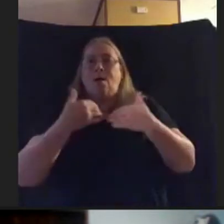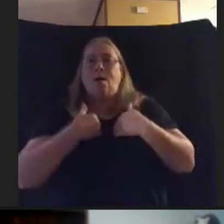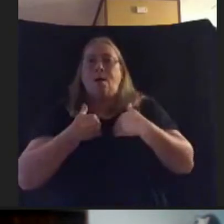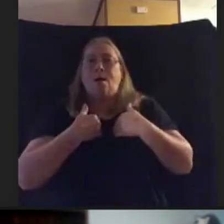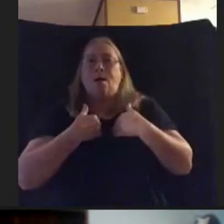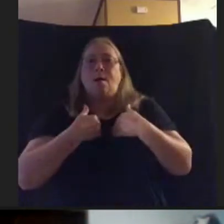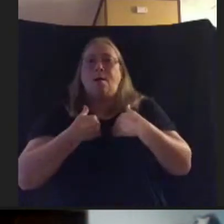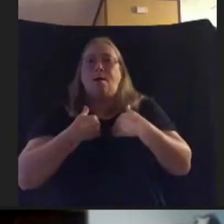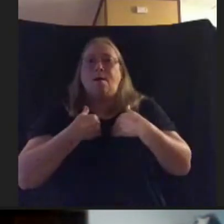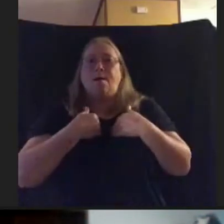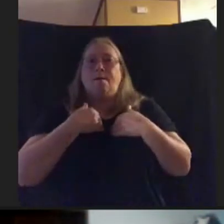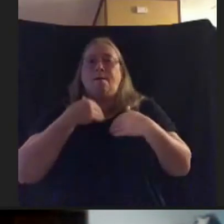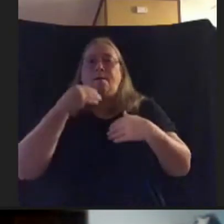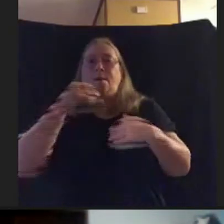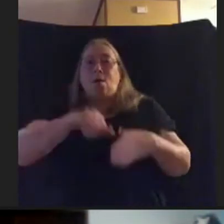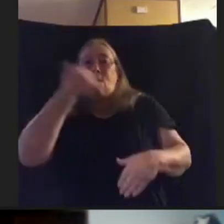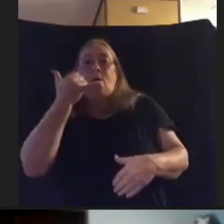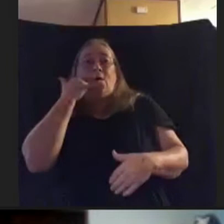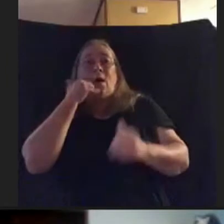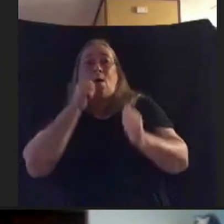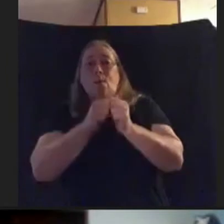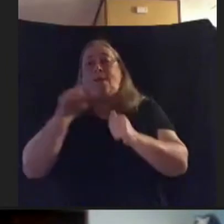them. We do